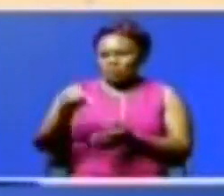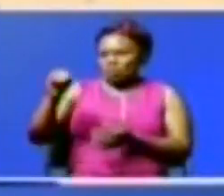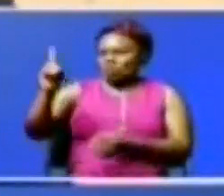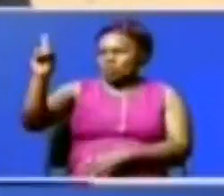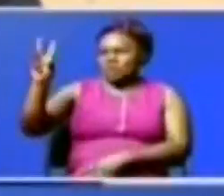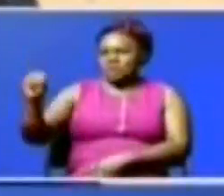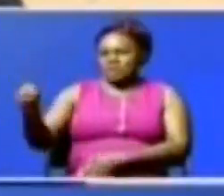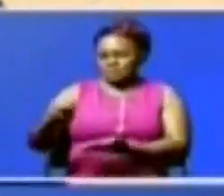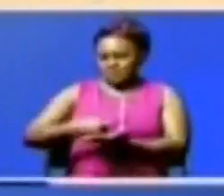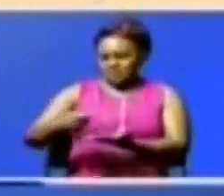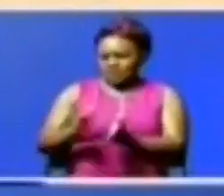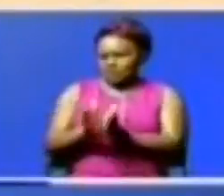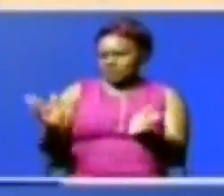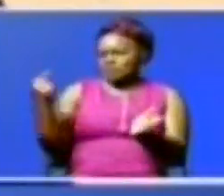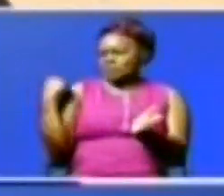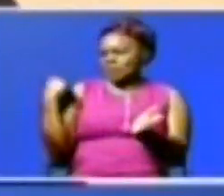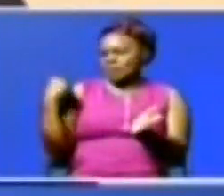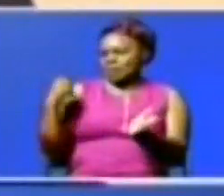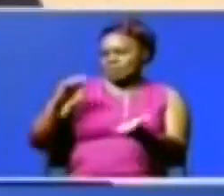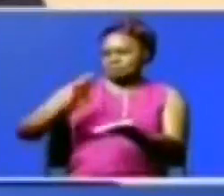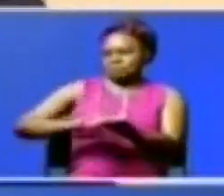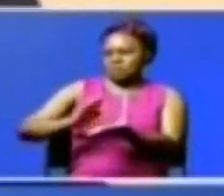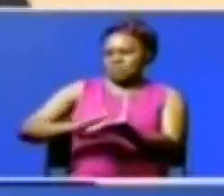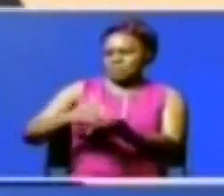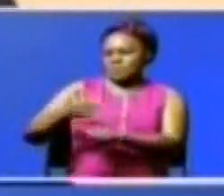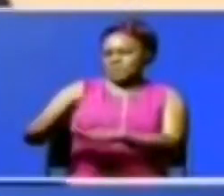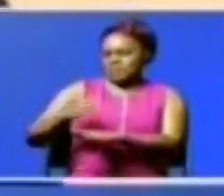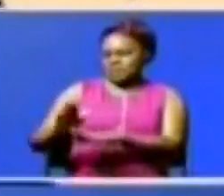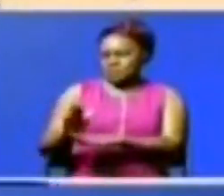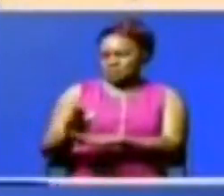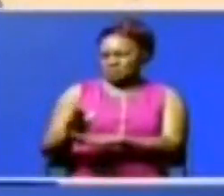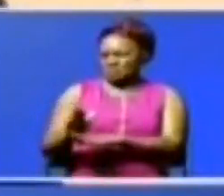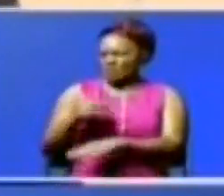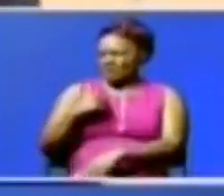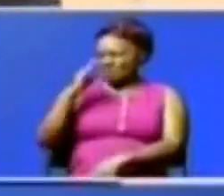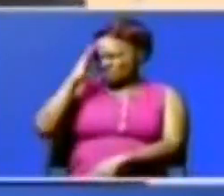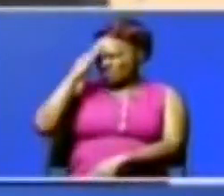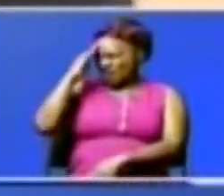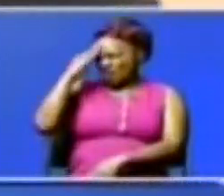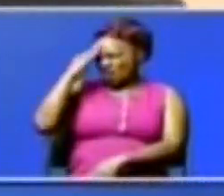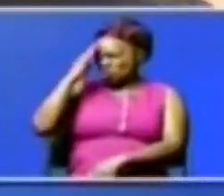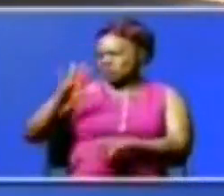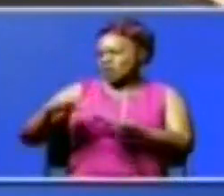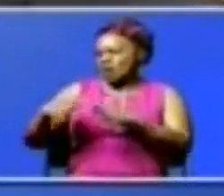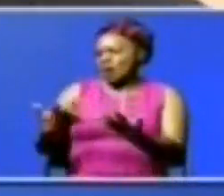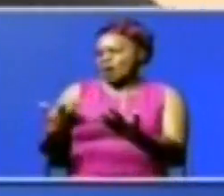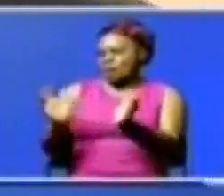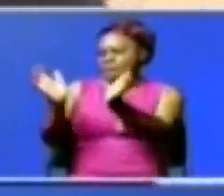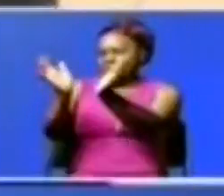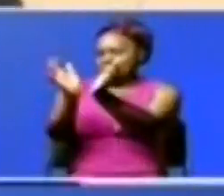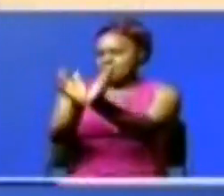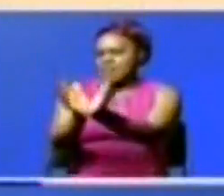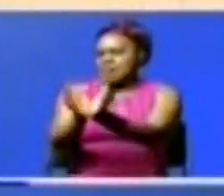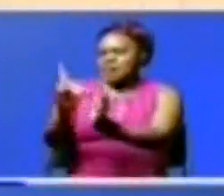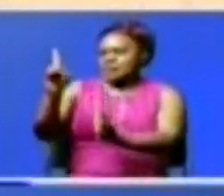ODM Secretary General yesterday sent a statement where he had reservations in regards to the arrest and